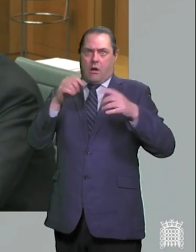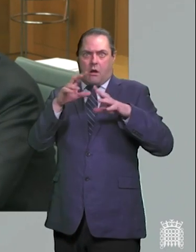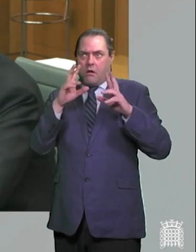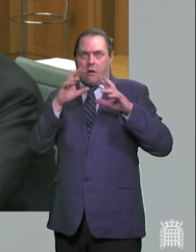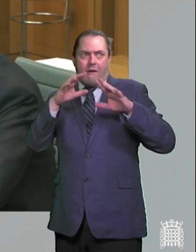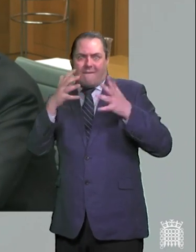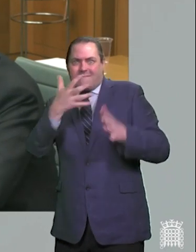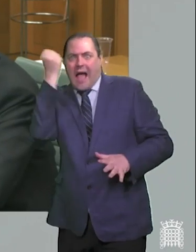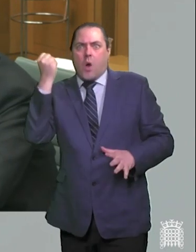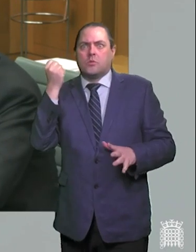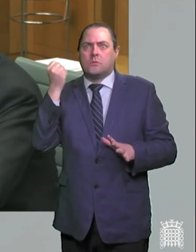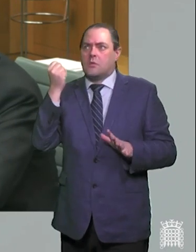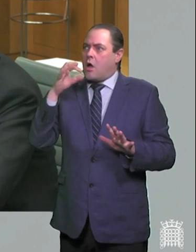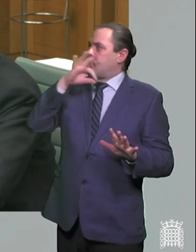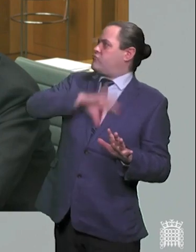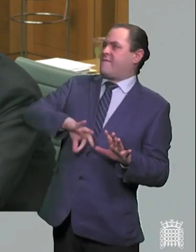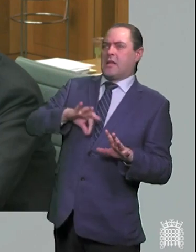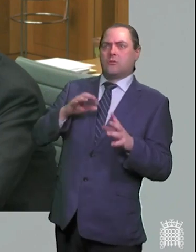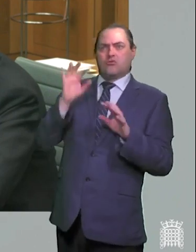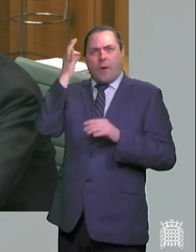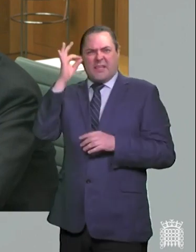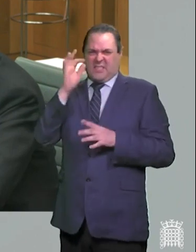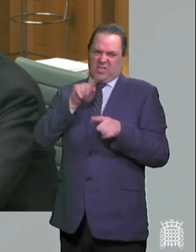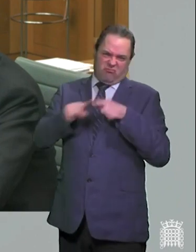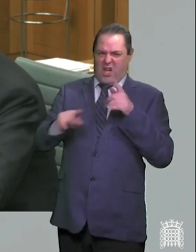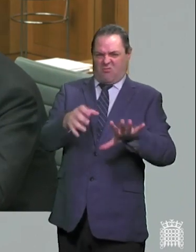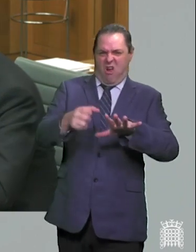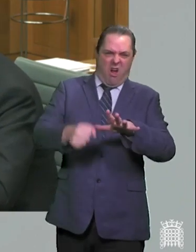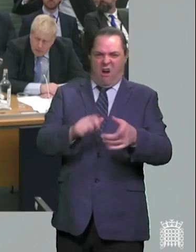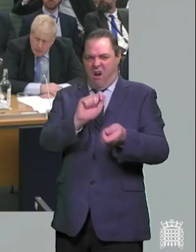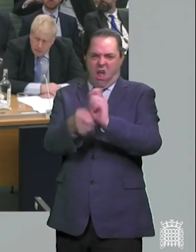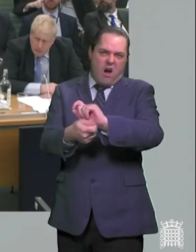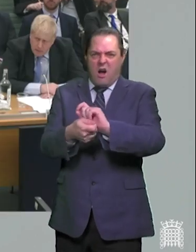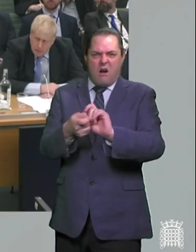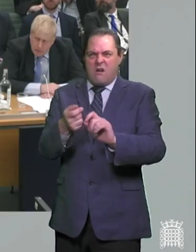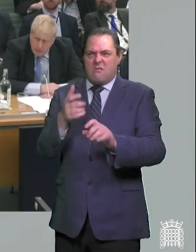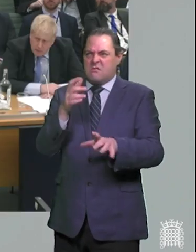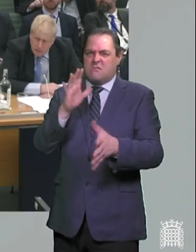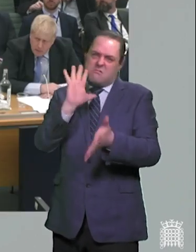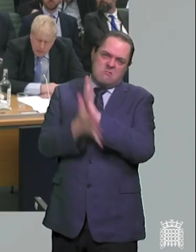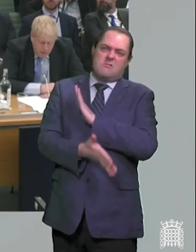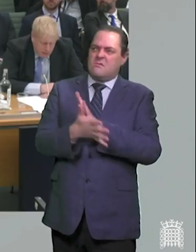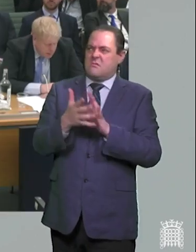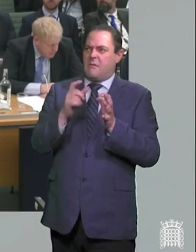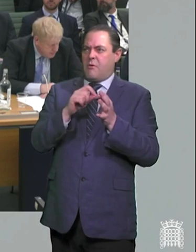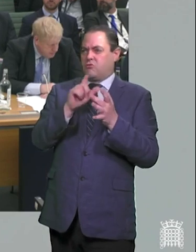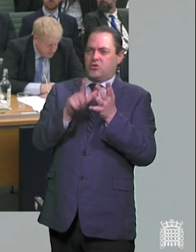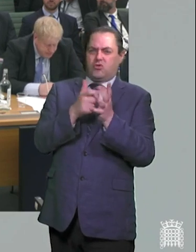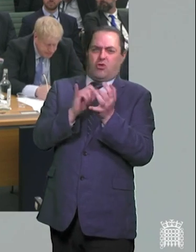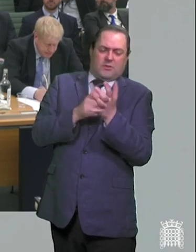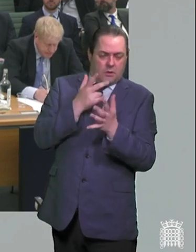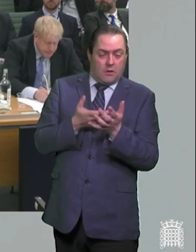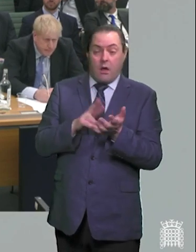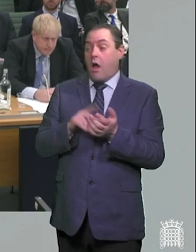the Privileges Committee's Great British Stitch-Up of Boris. And the sentence is, so when Labour